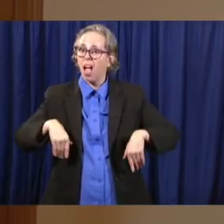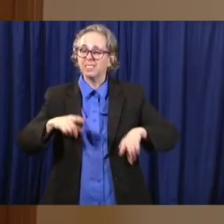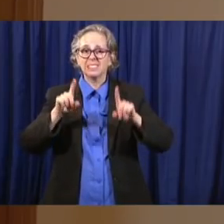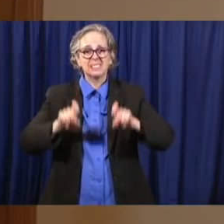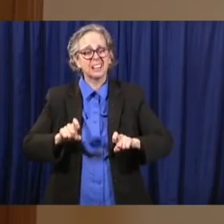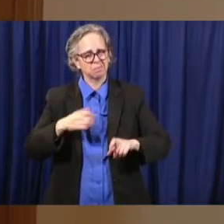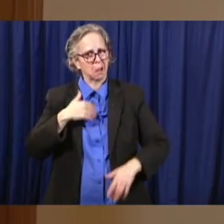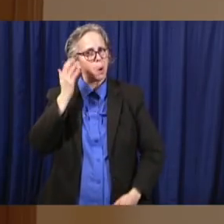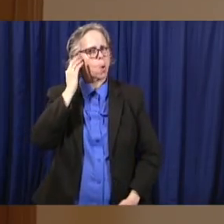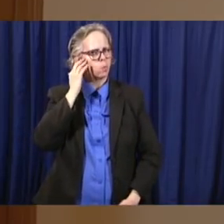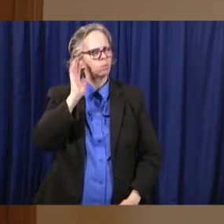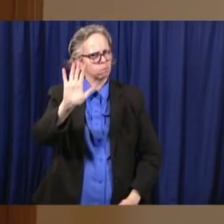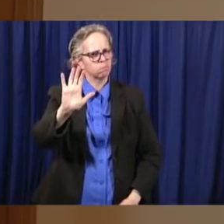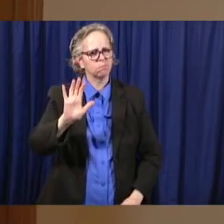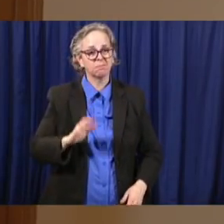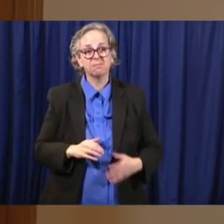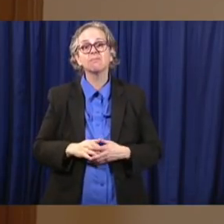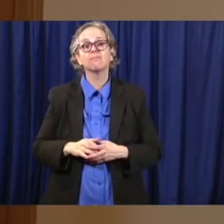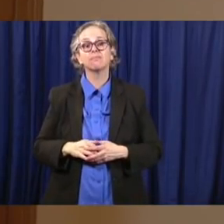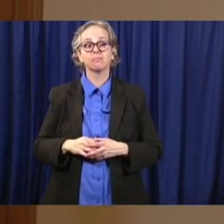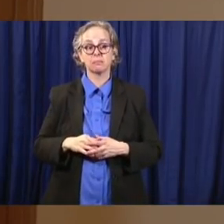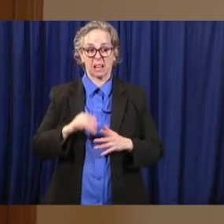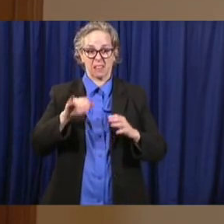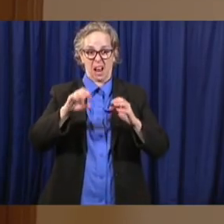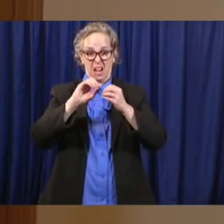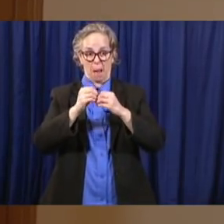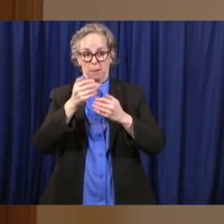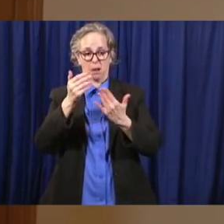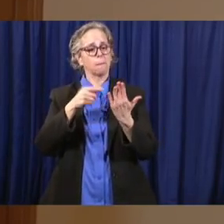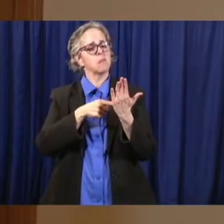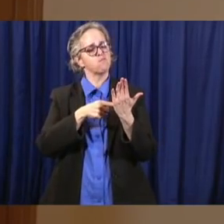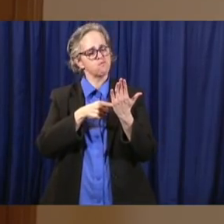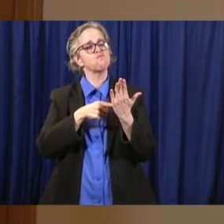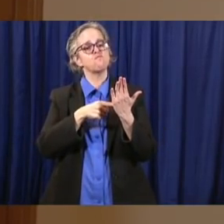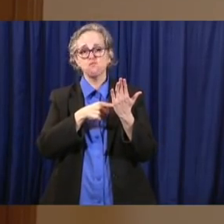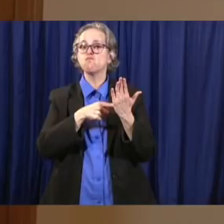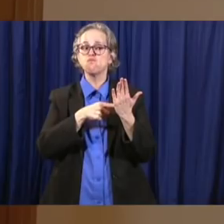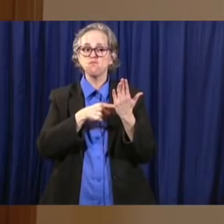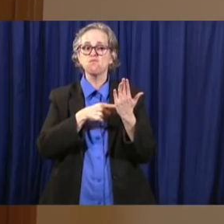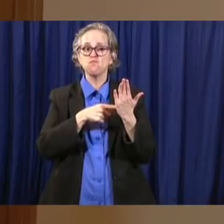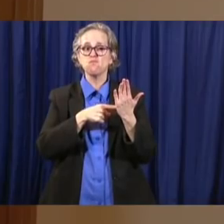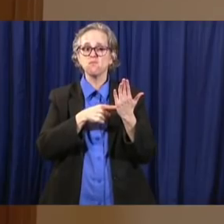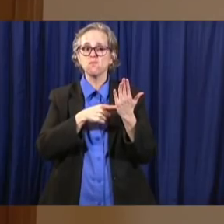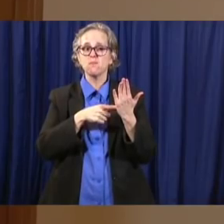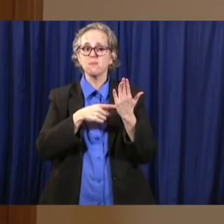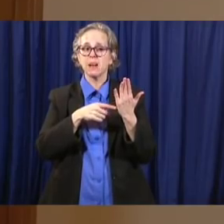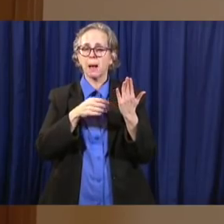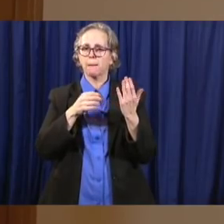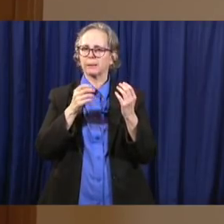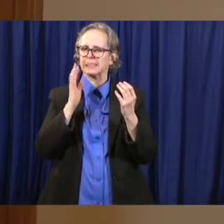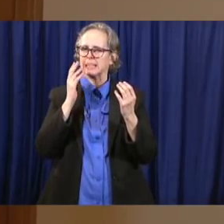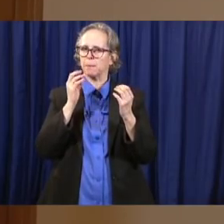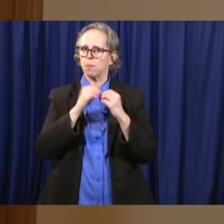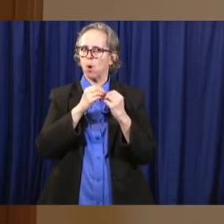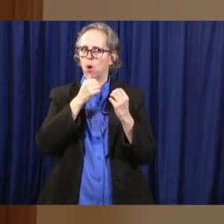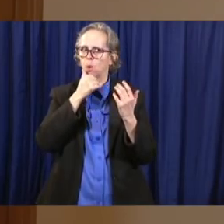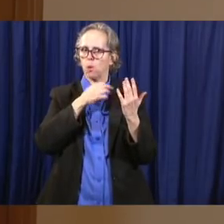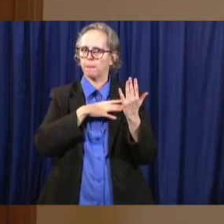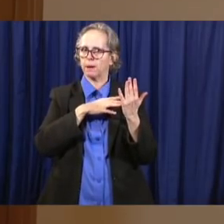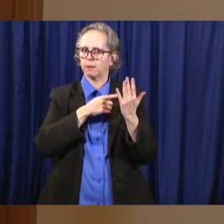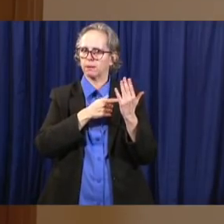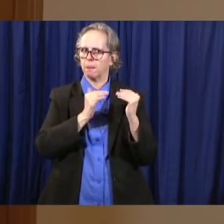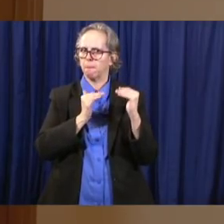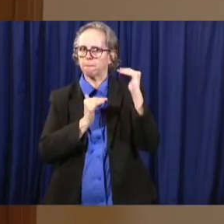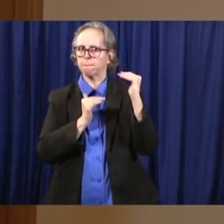numbers, we can say that we're still slightly more females becoming ill.